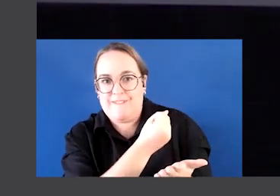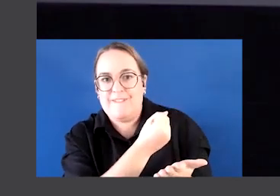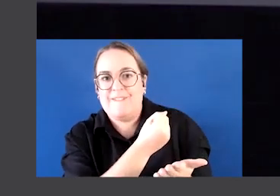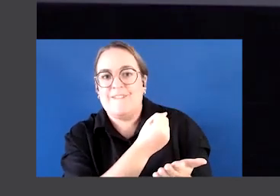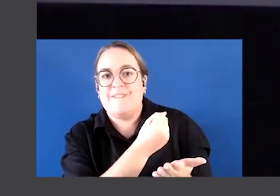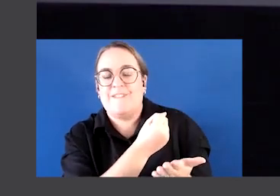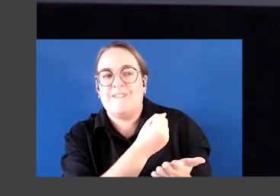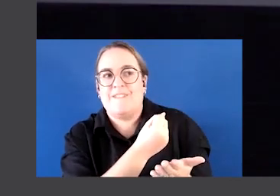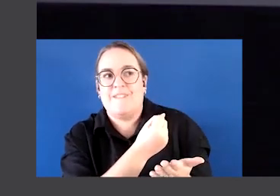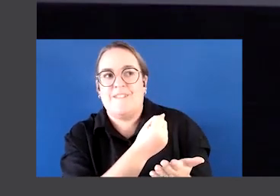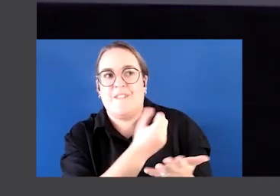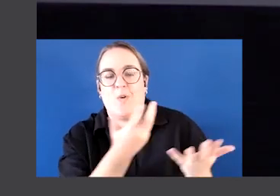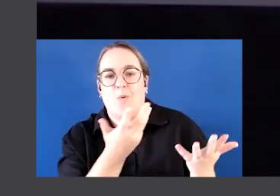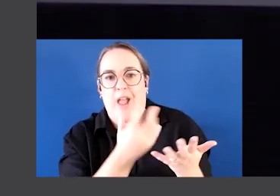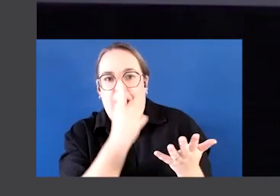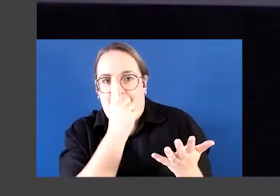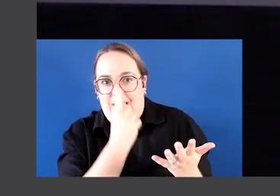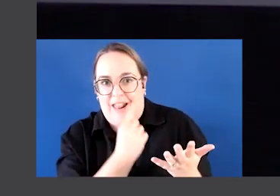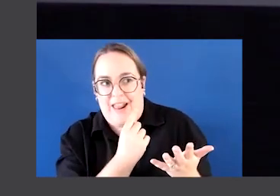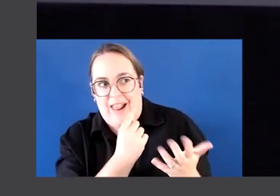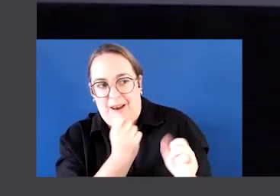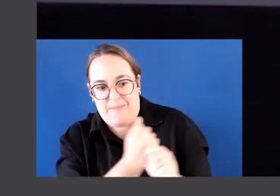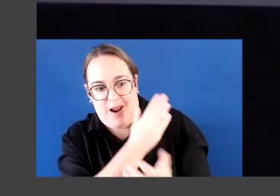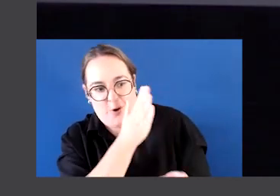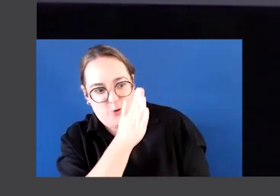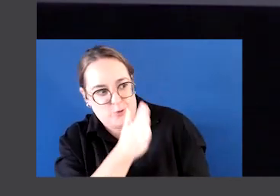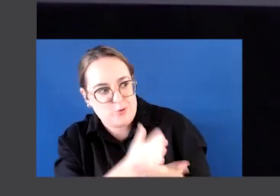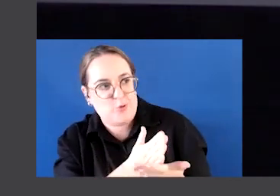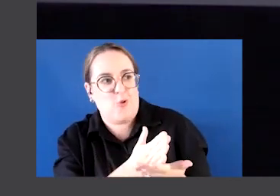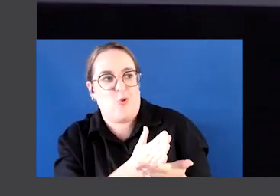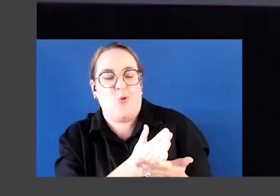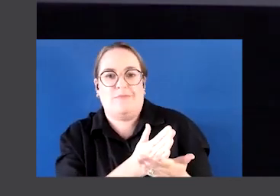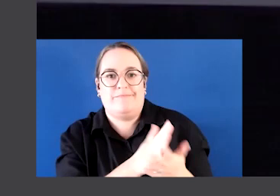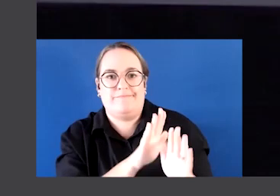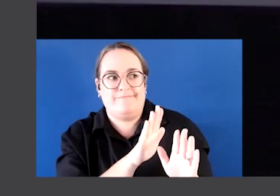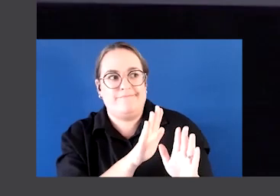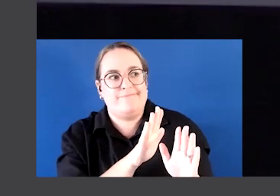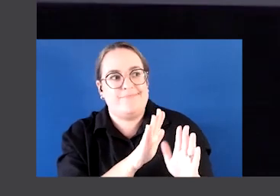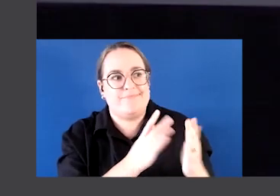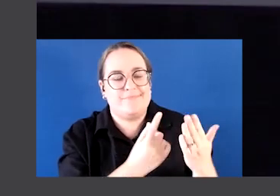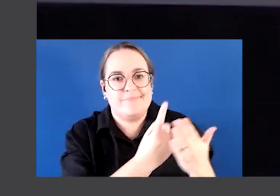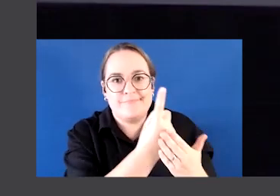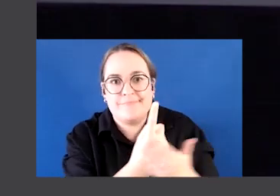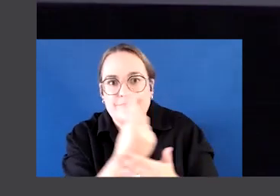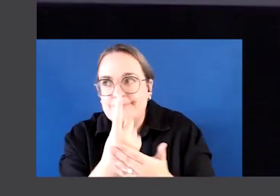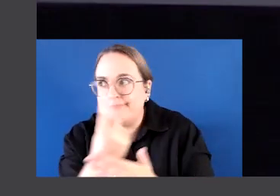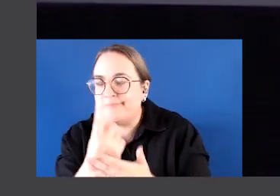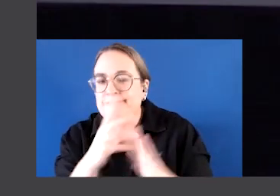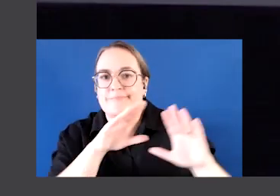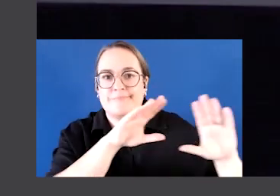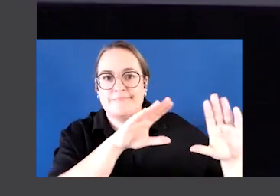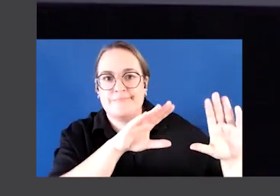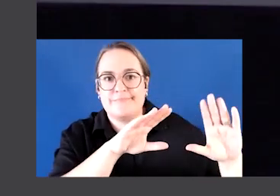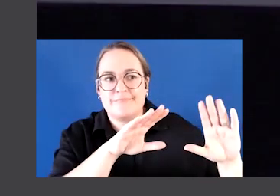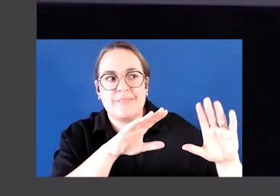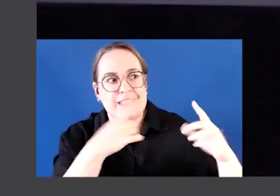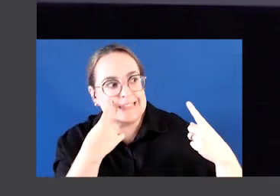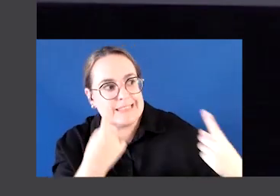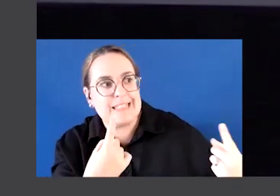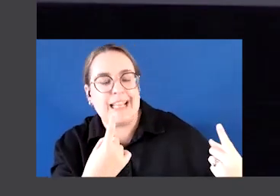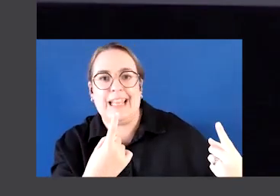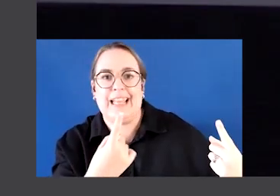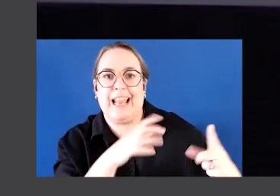as possible to enable whistleblowing where that needs to happen. So I think understanding your context is just